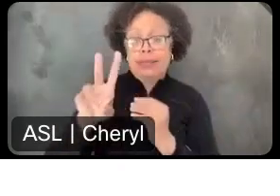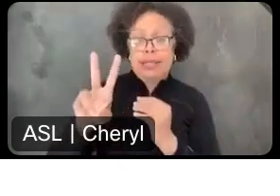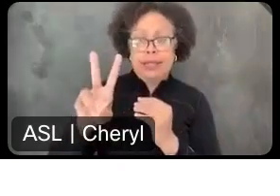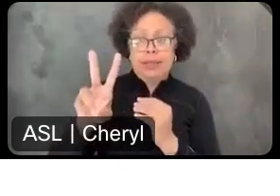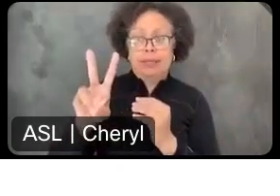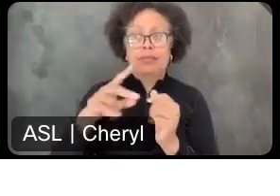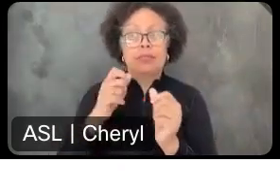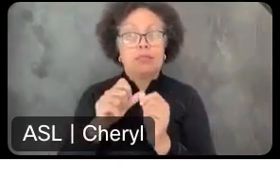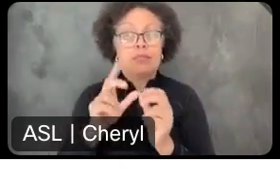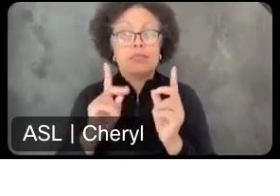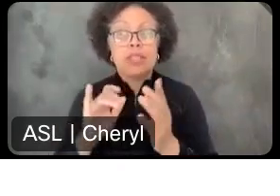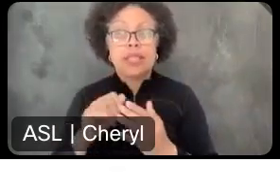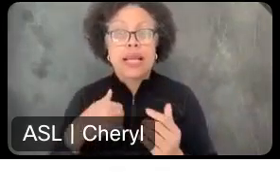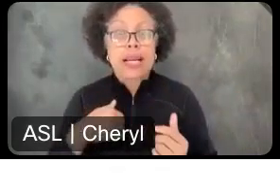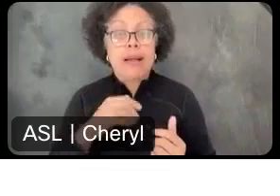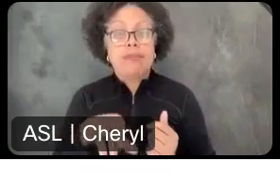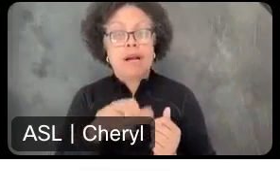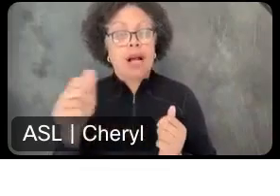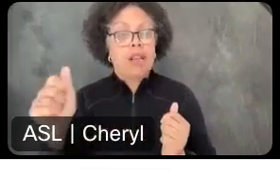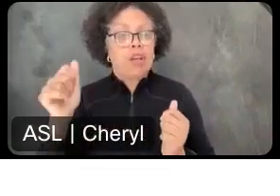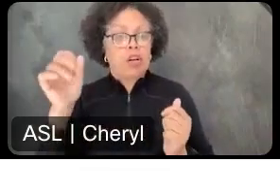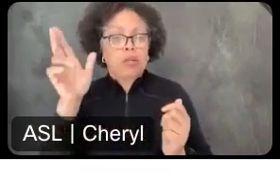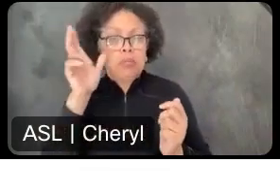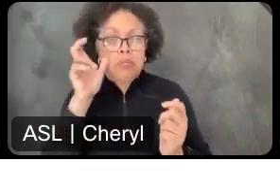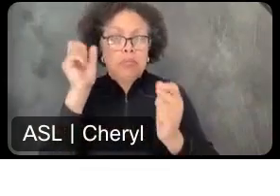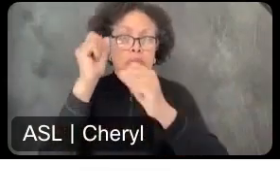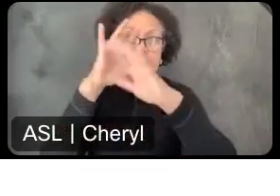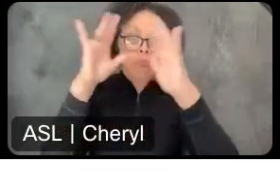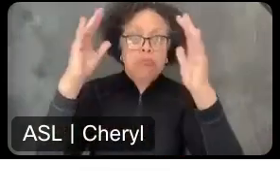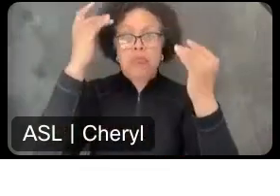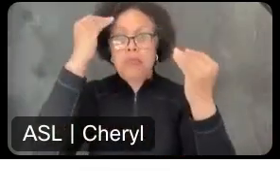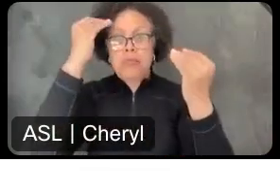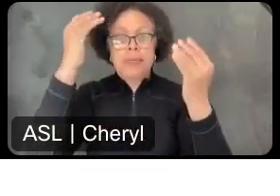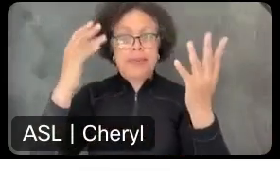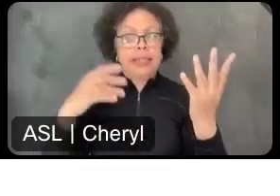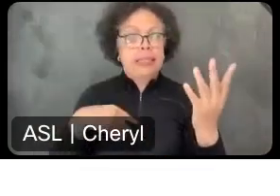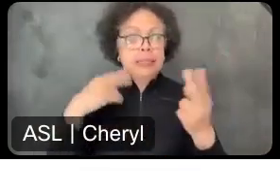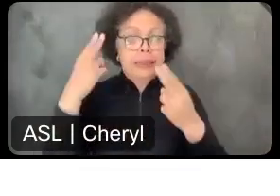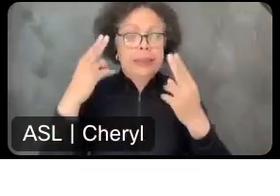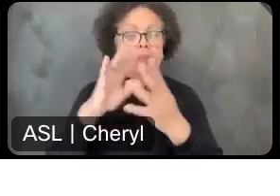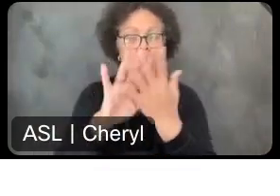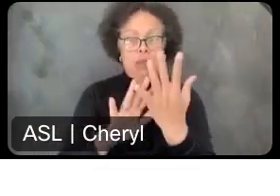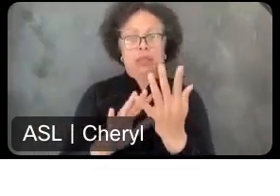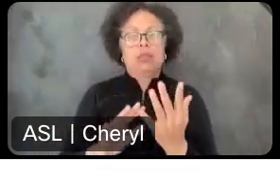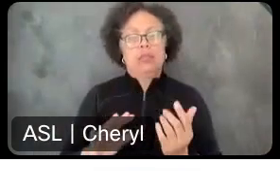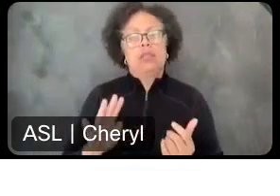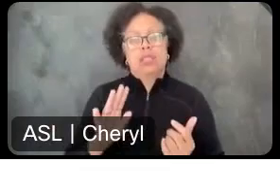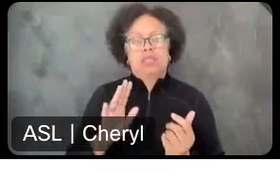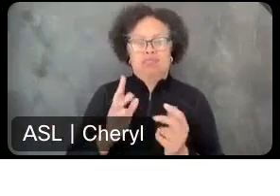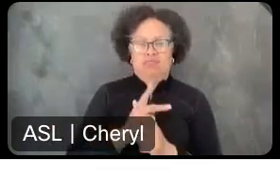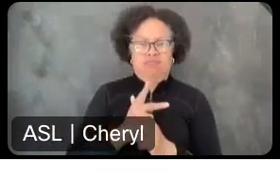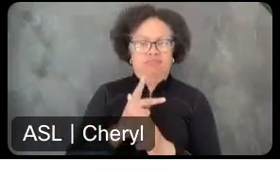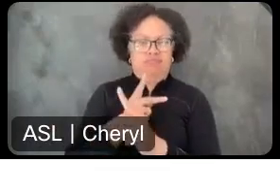that persons who have alternative perceptions are 4 to 6 times more likely to have physical